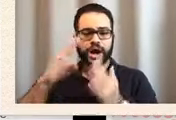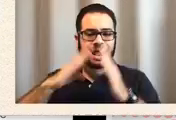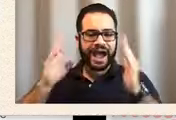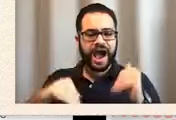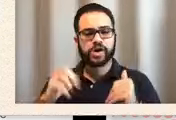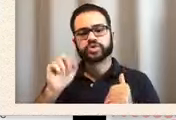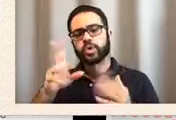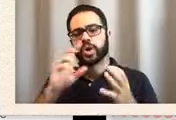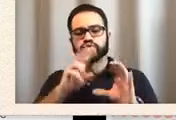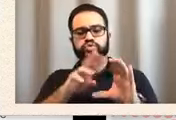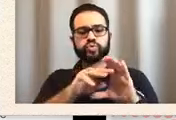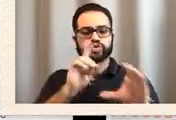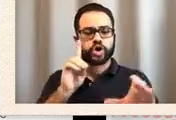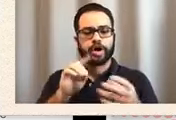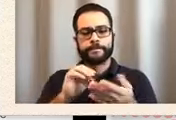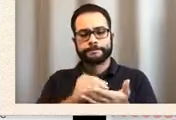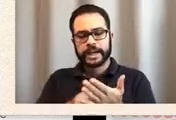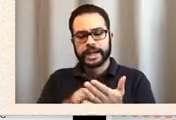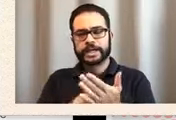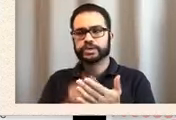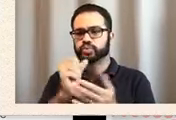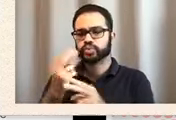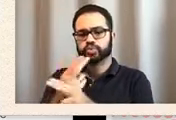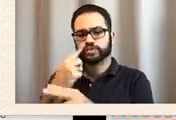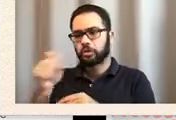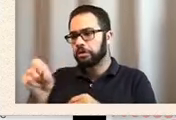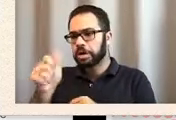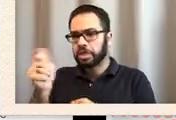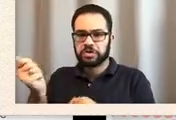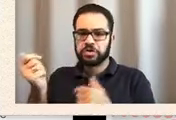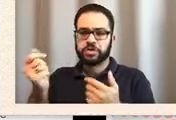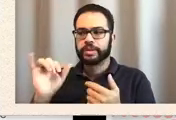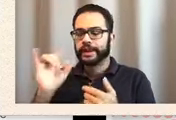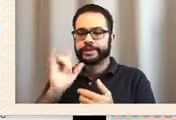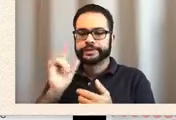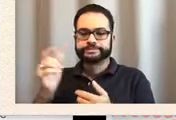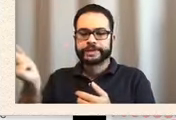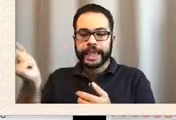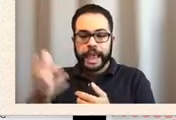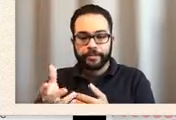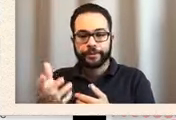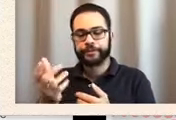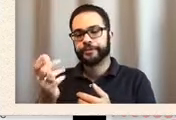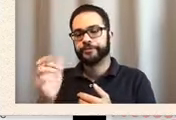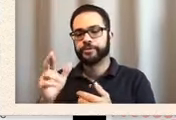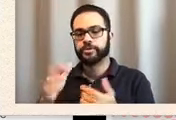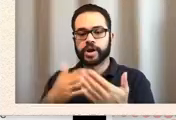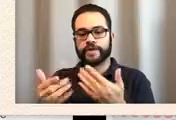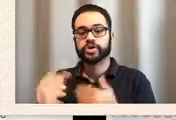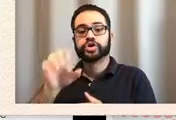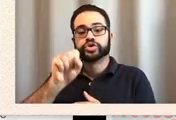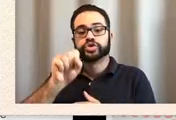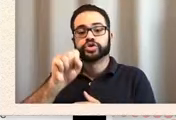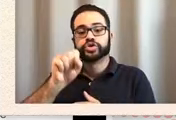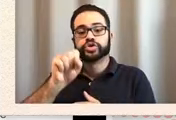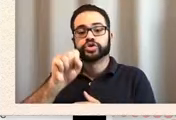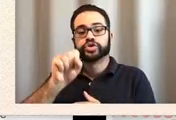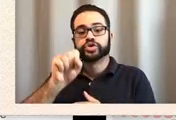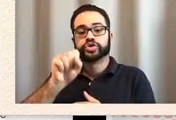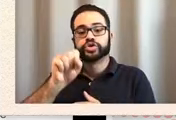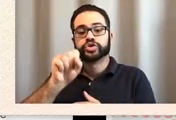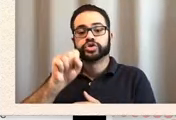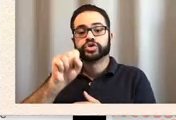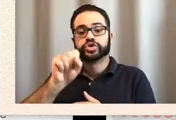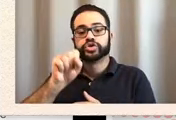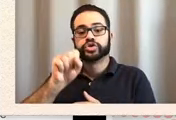for a non-qualified disability expense, for example, gambling, Social Security could count that as a resource at the beginning